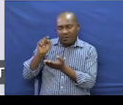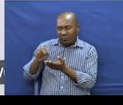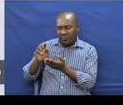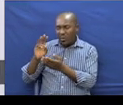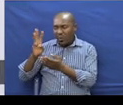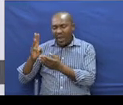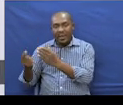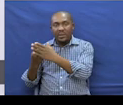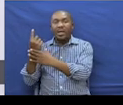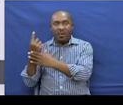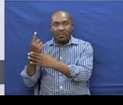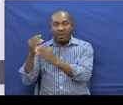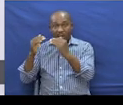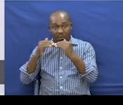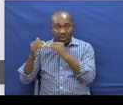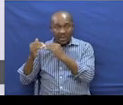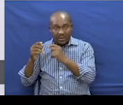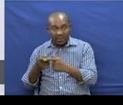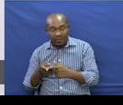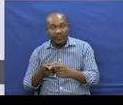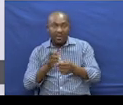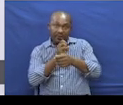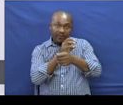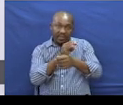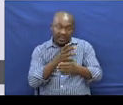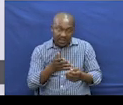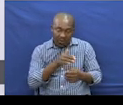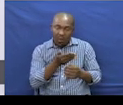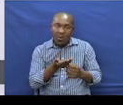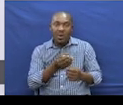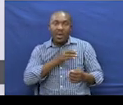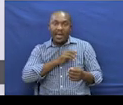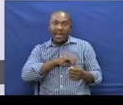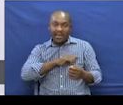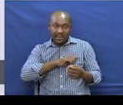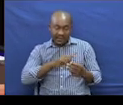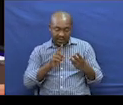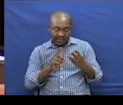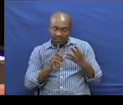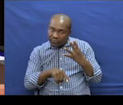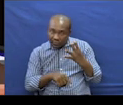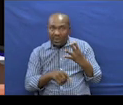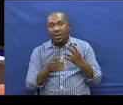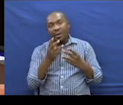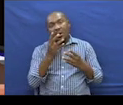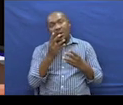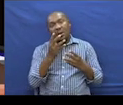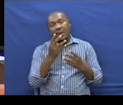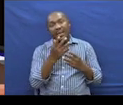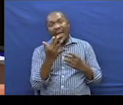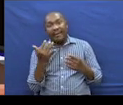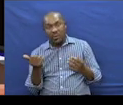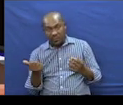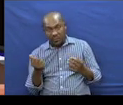characteristics or features of democracy, and at the end, we'll talk about the types of democracy. To